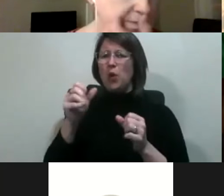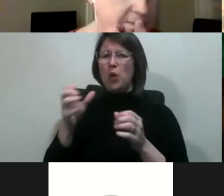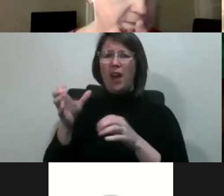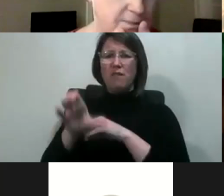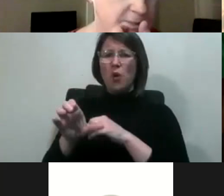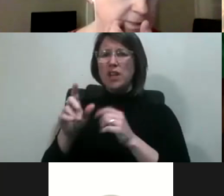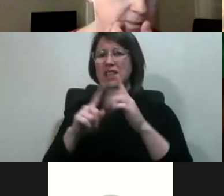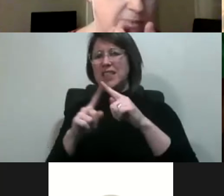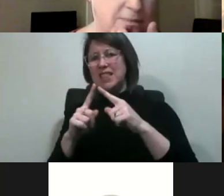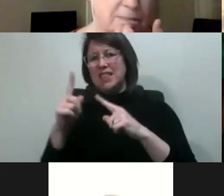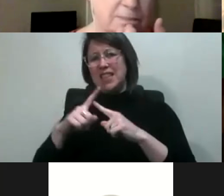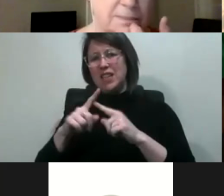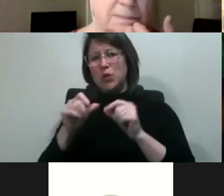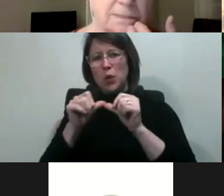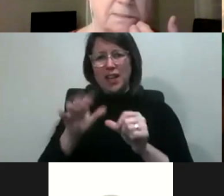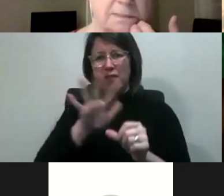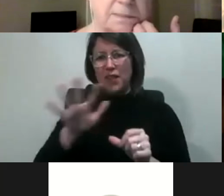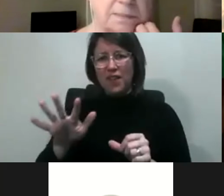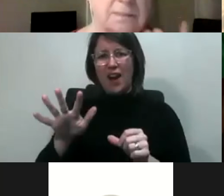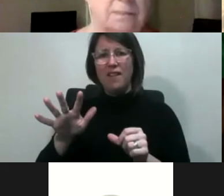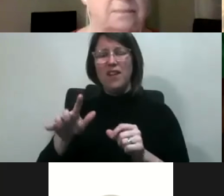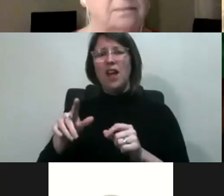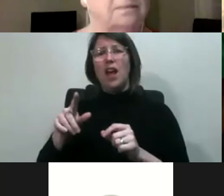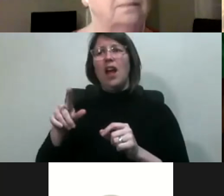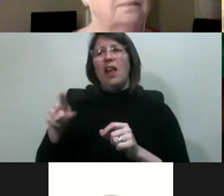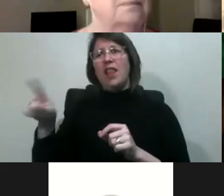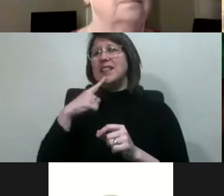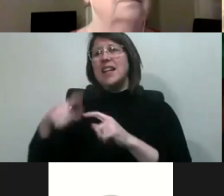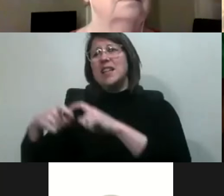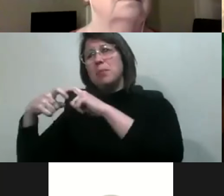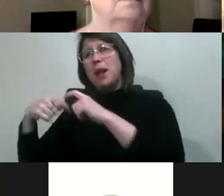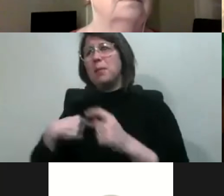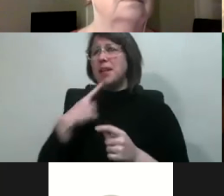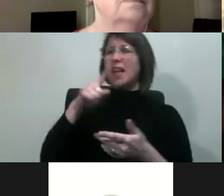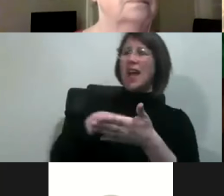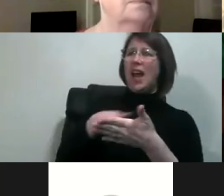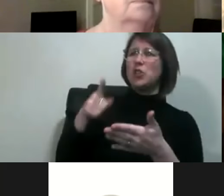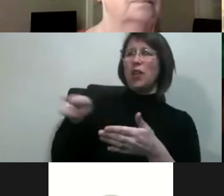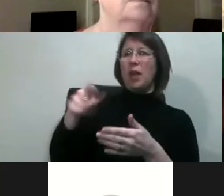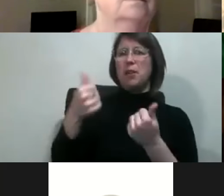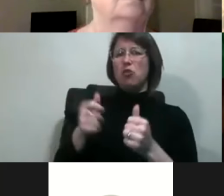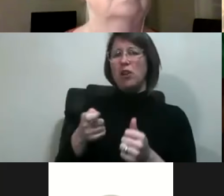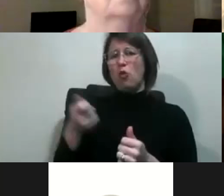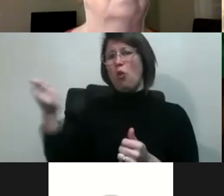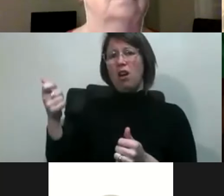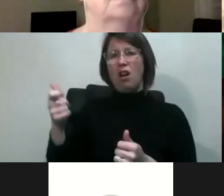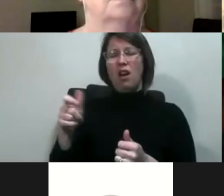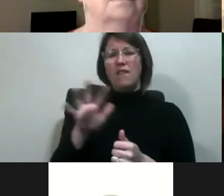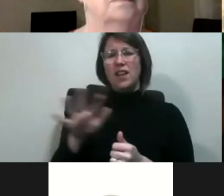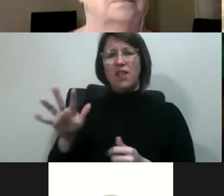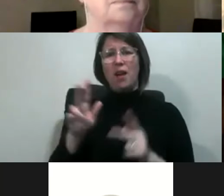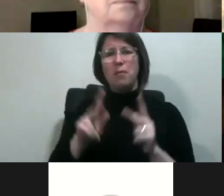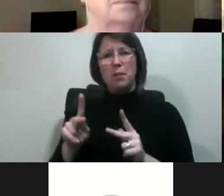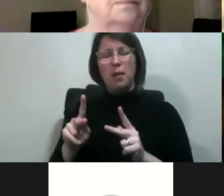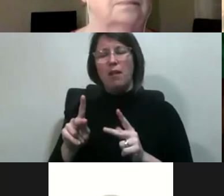bus route instead of canceling it? They say suspended, I say canceled. I've been trying to get rid of the 55 bus route for years. Please think of the hundreds and hundreds of disabled